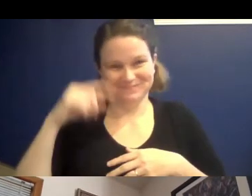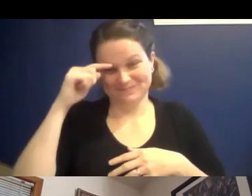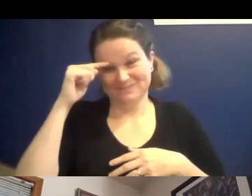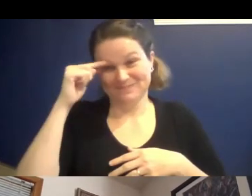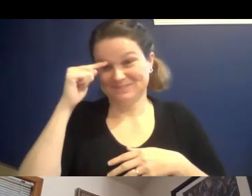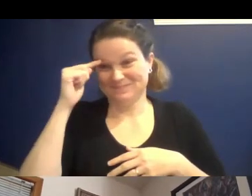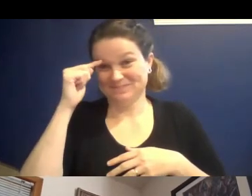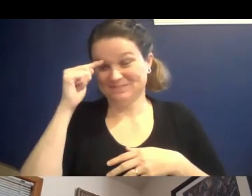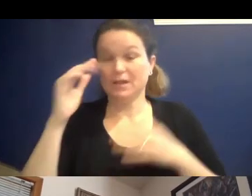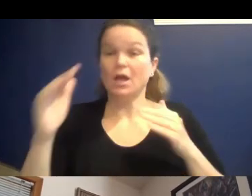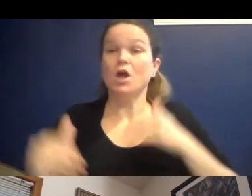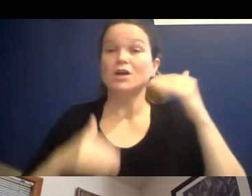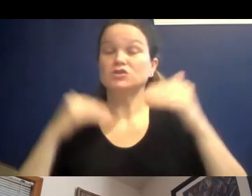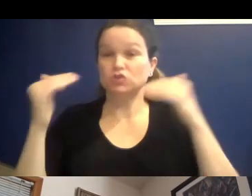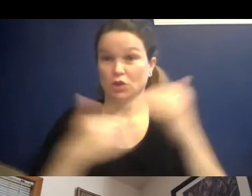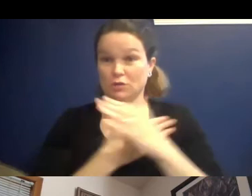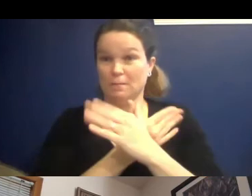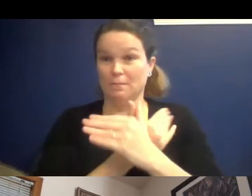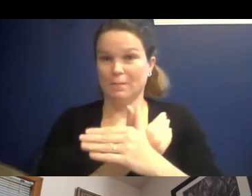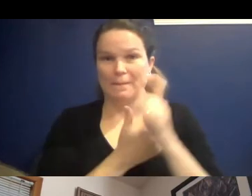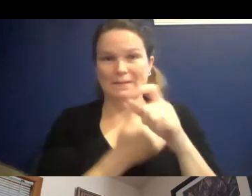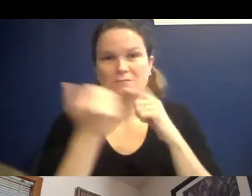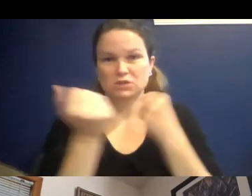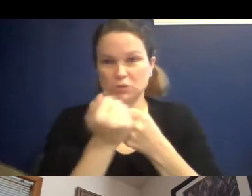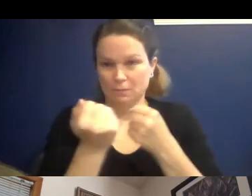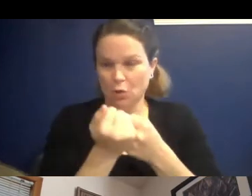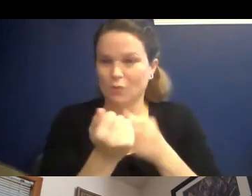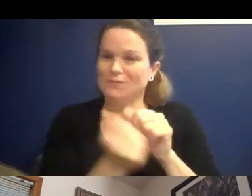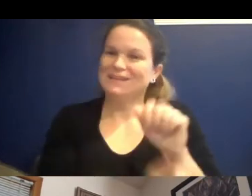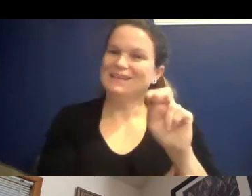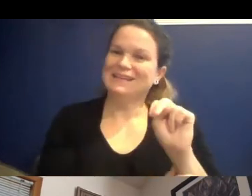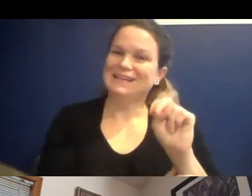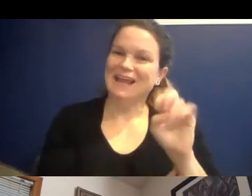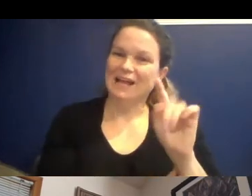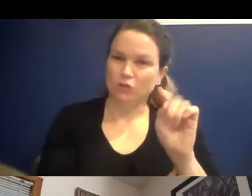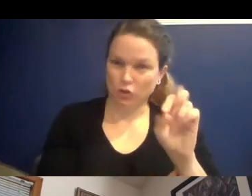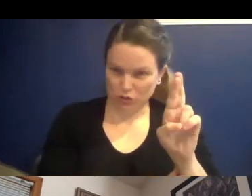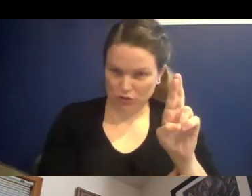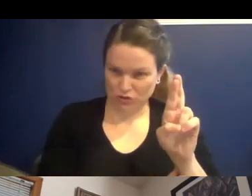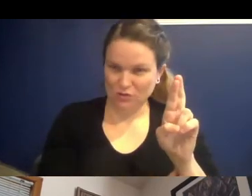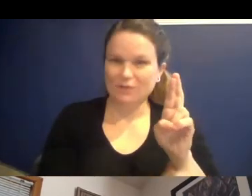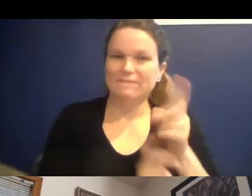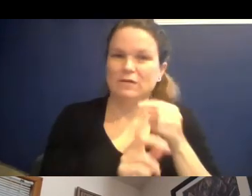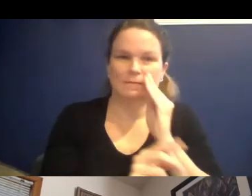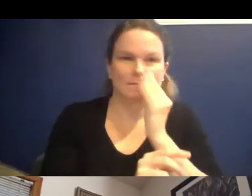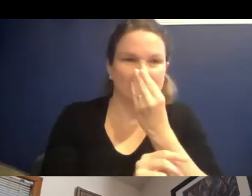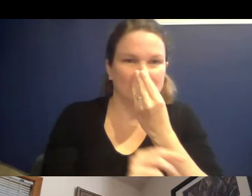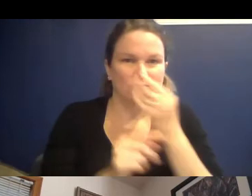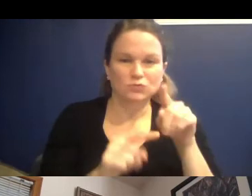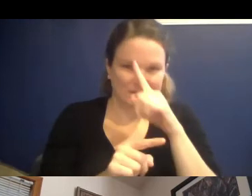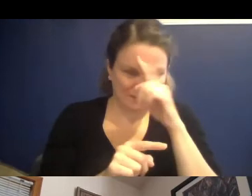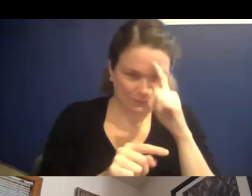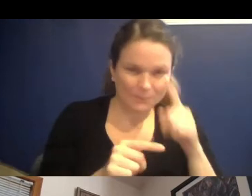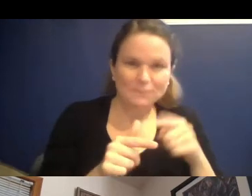So, adult butterflies must be supported with nectar-producing blossoms all summer long, mud and water to stay